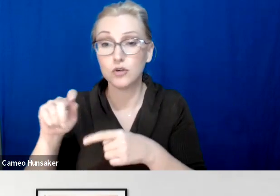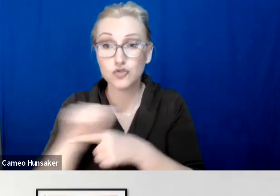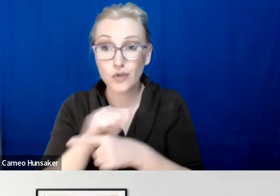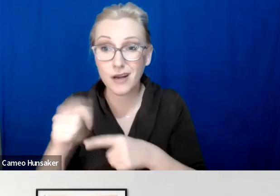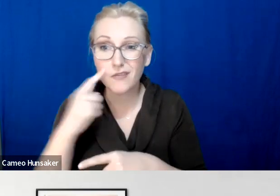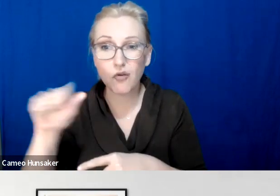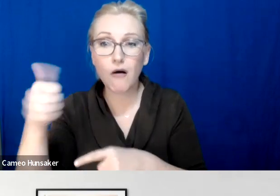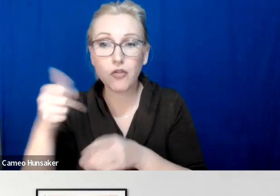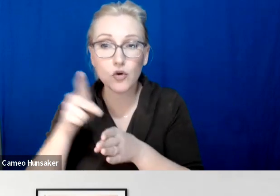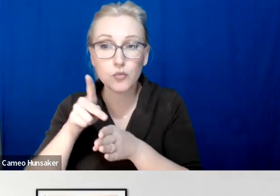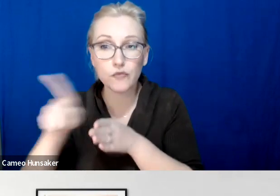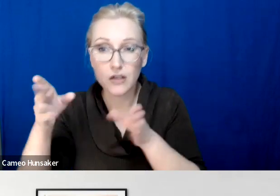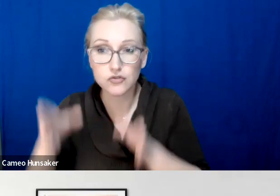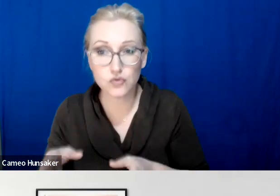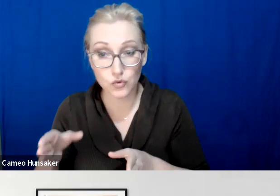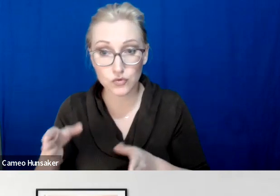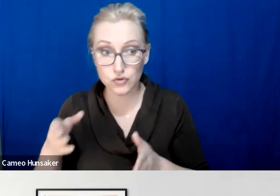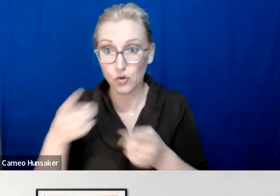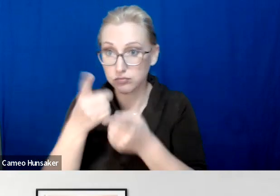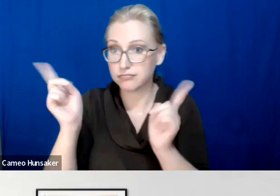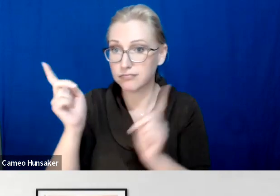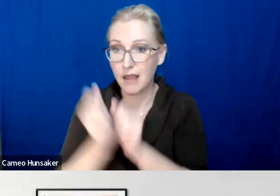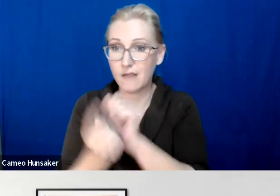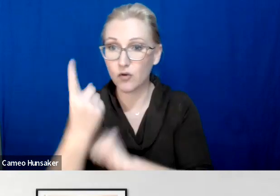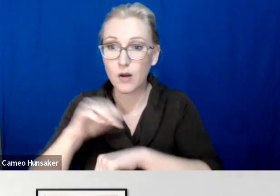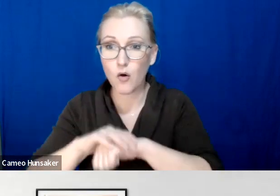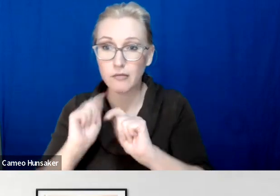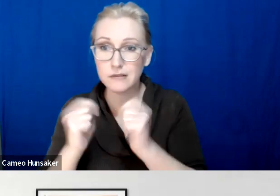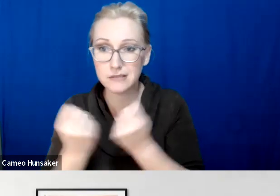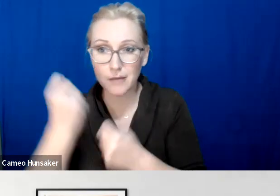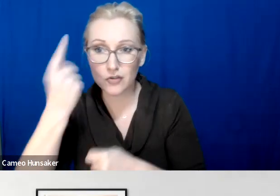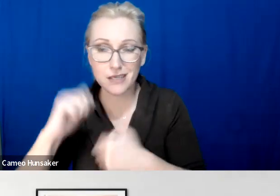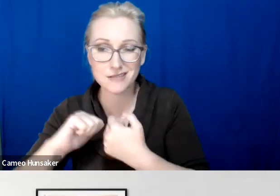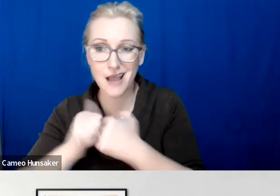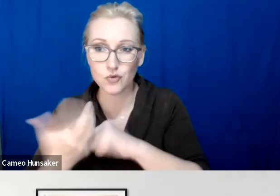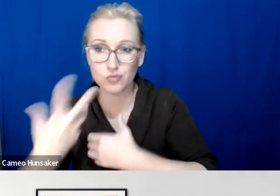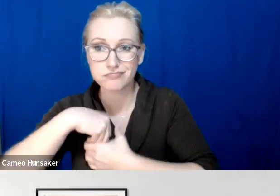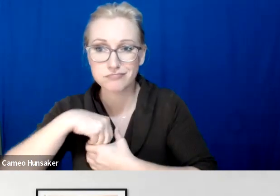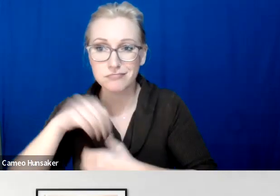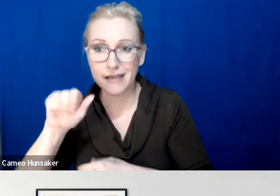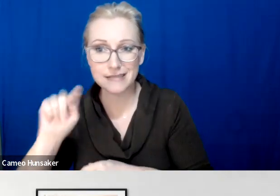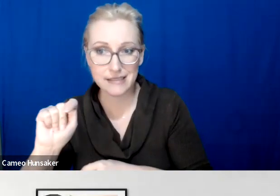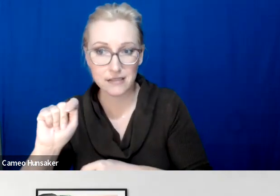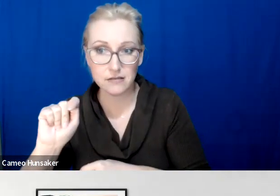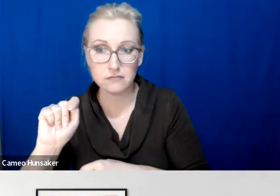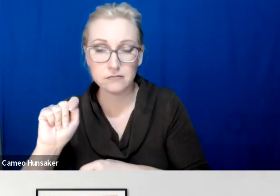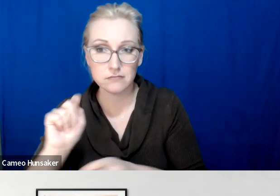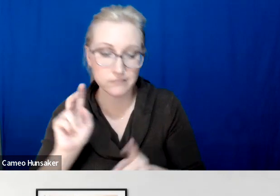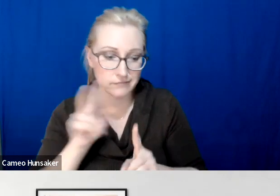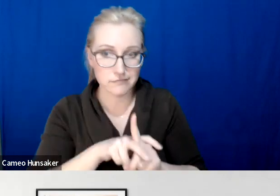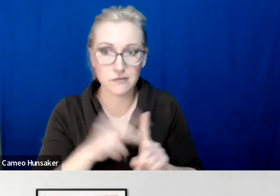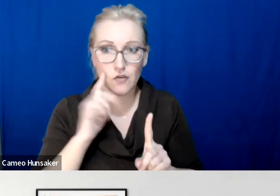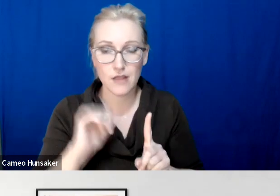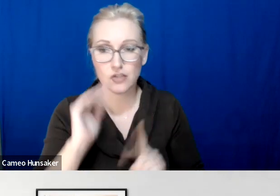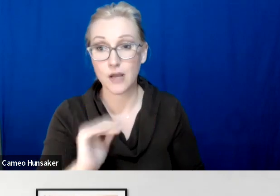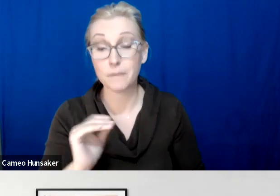that they understand how to effectively use the AT when working with the child. There is a very specific